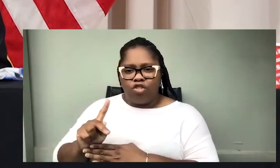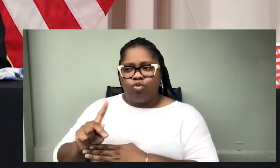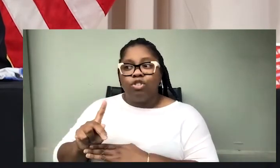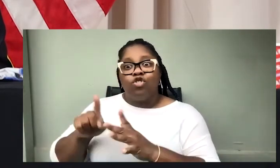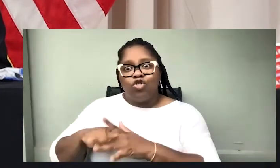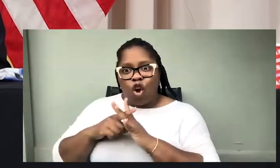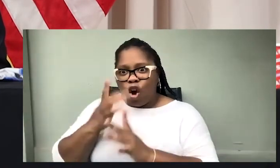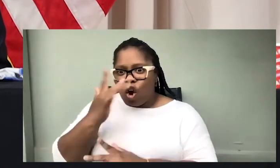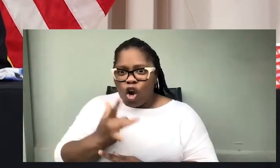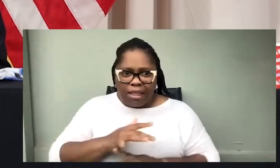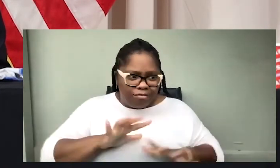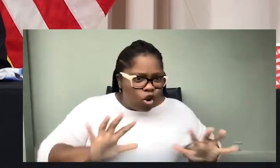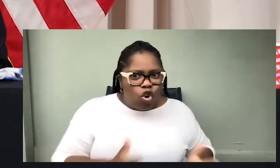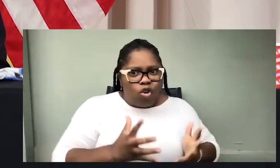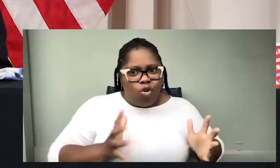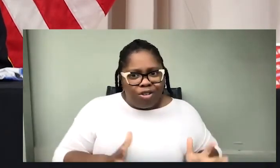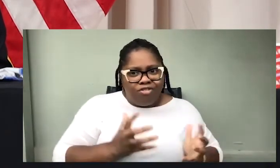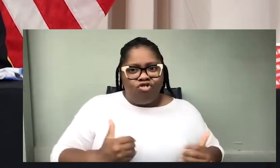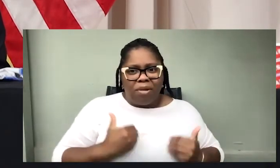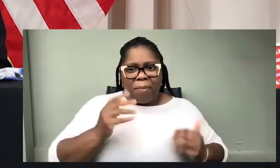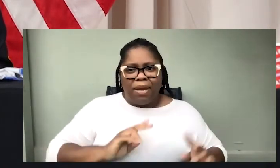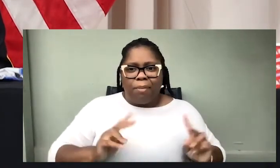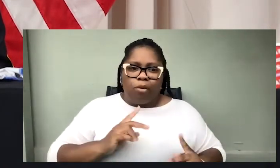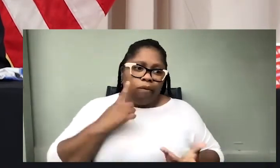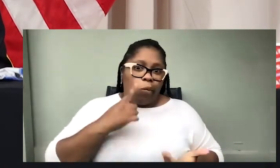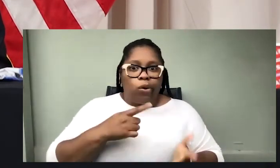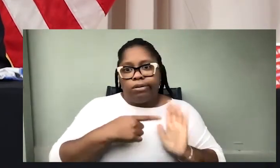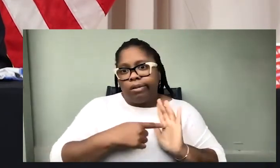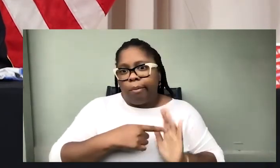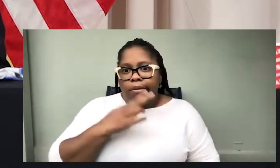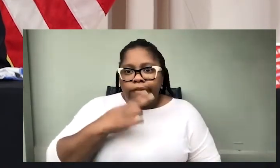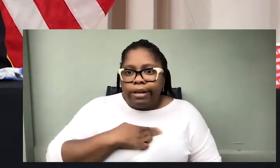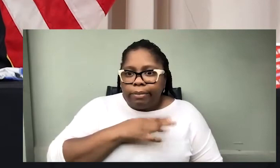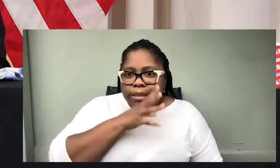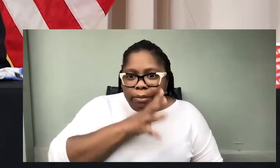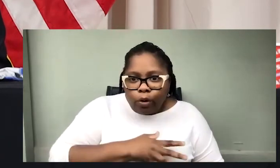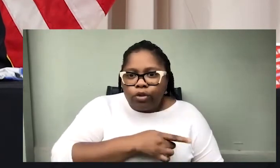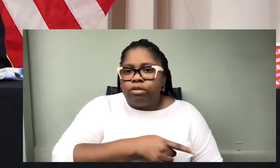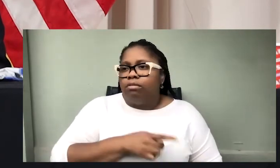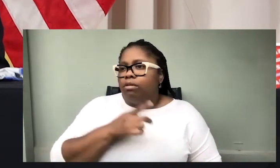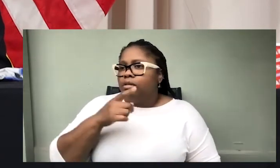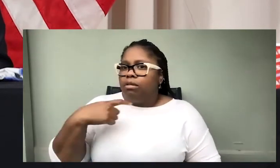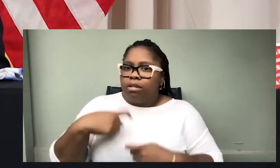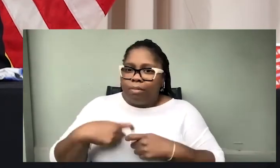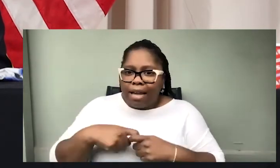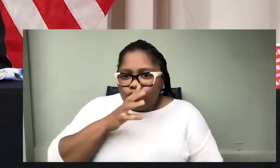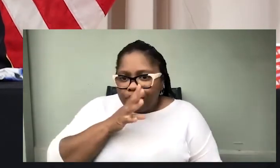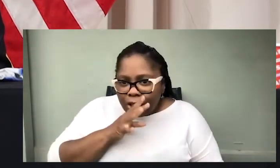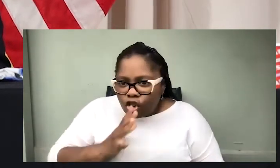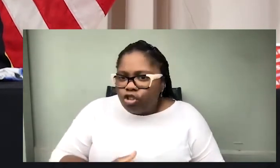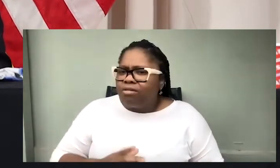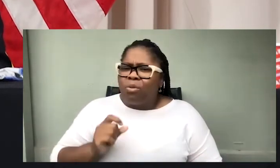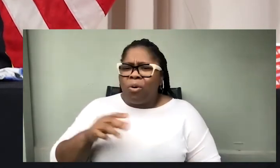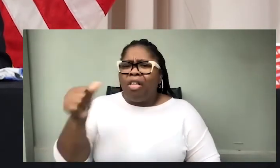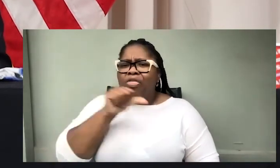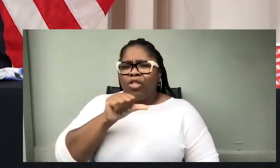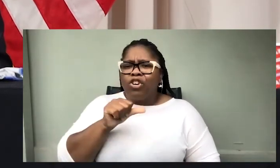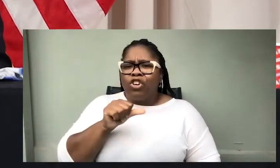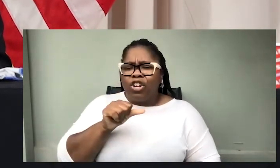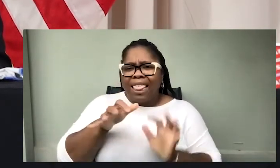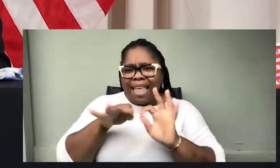young people who are, for example, Vietnamese speakers or Spanish speakers or other sorts of speakers, where we